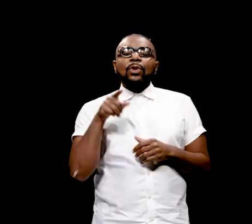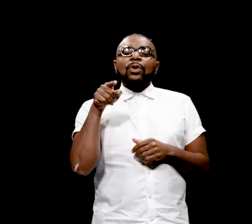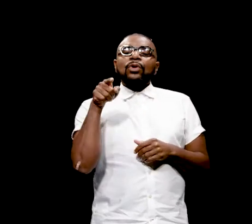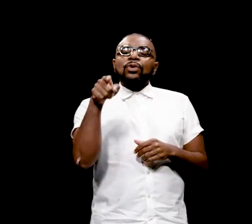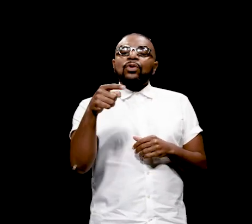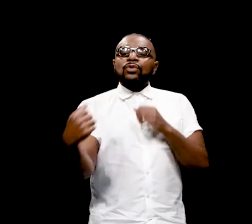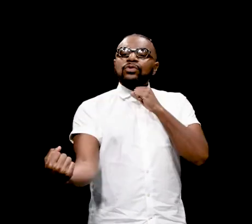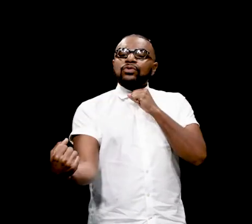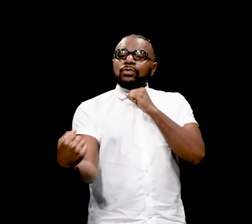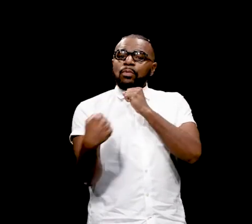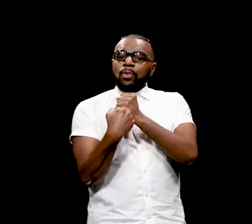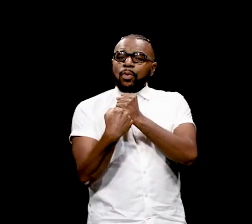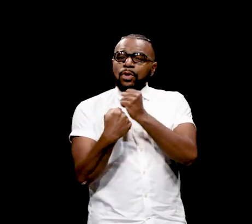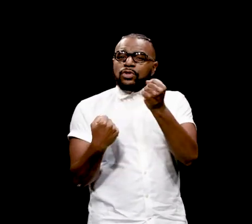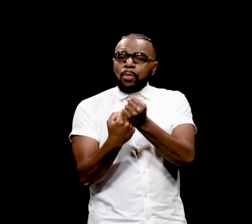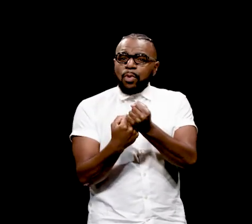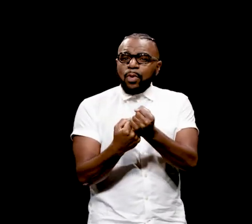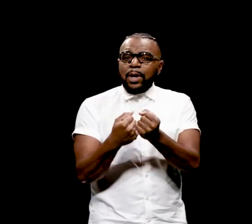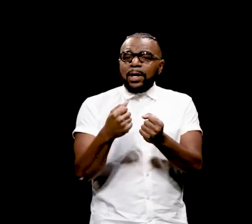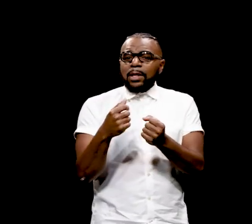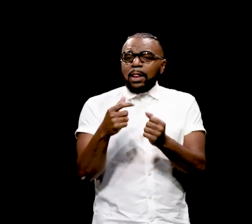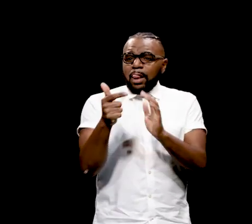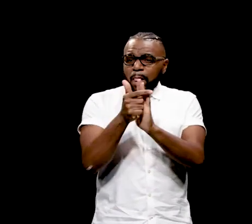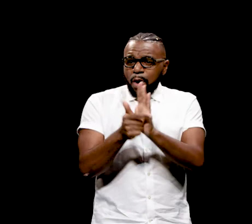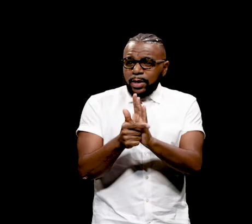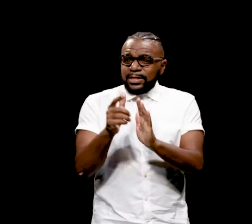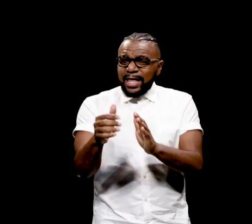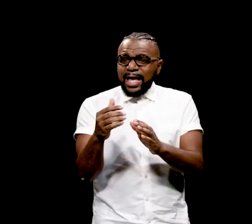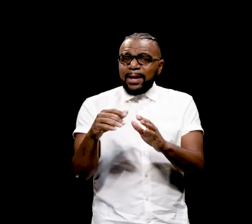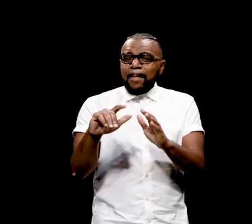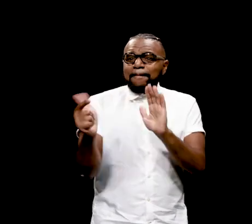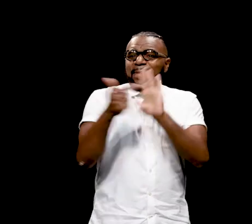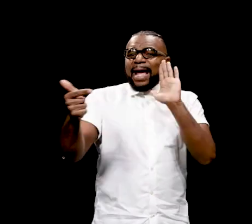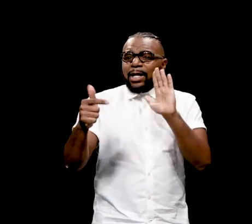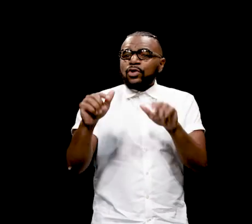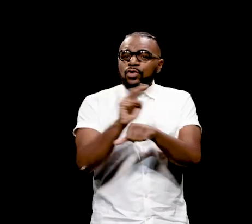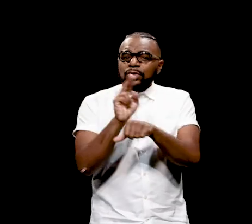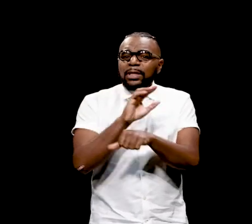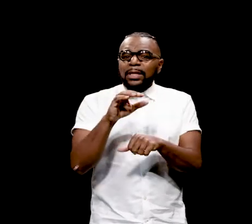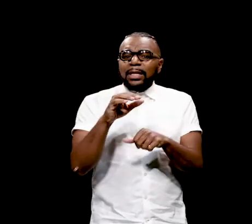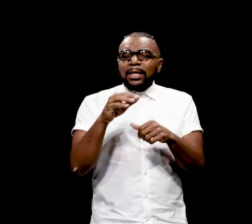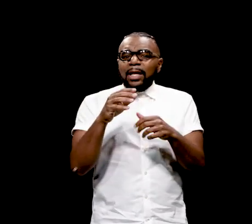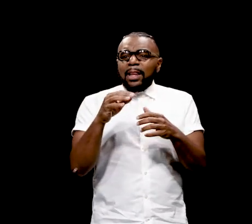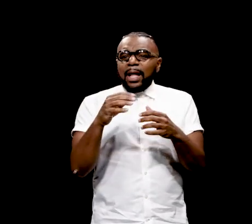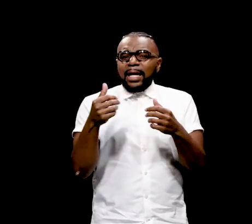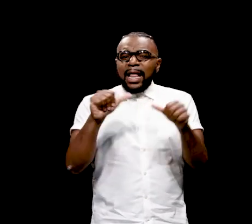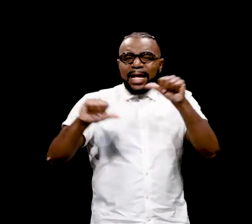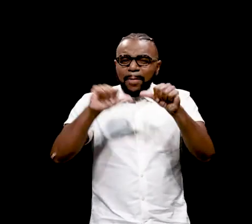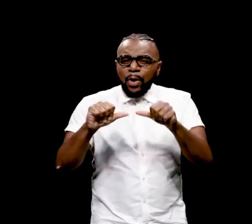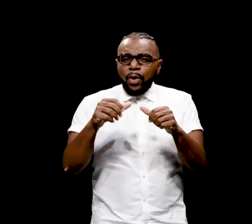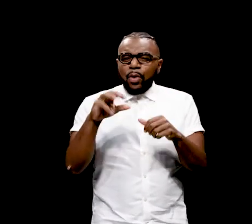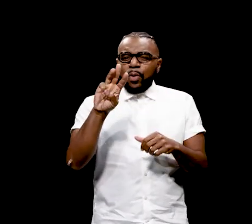support legislation banning the use of non-lethal force, chemical, and kinetic weapons by law enforcement